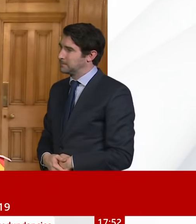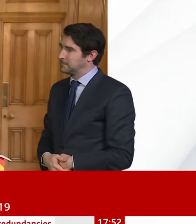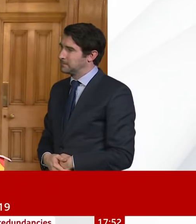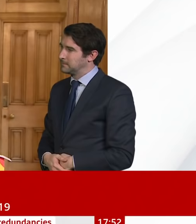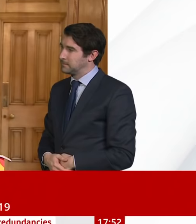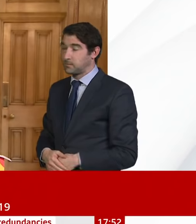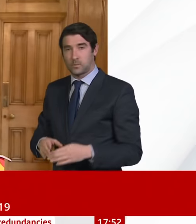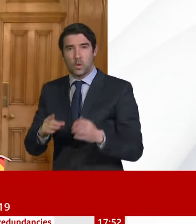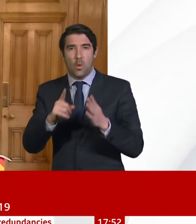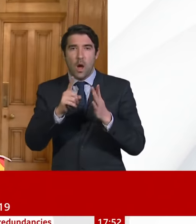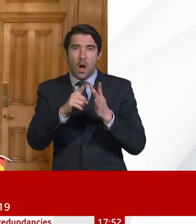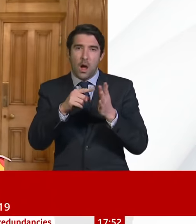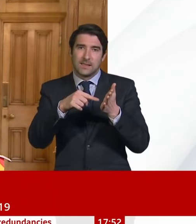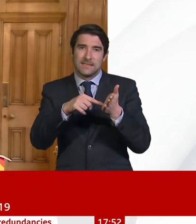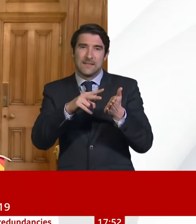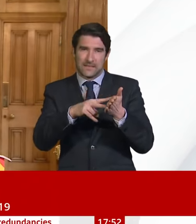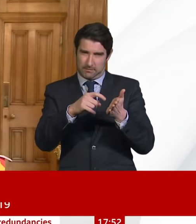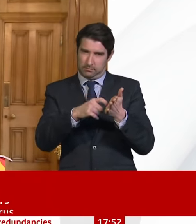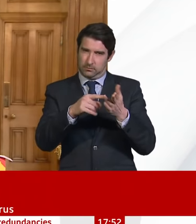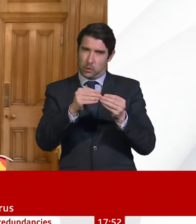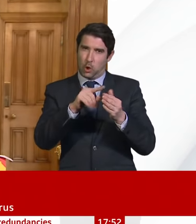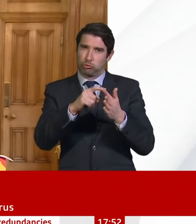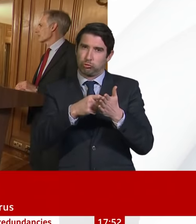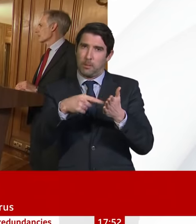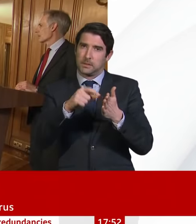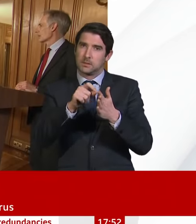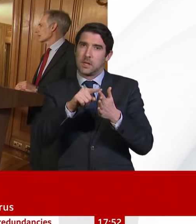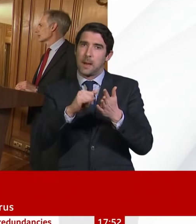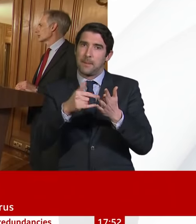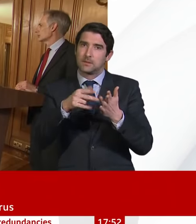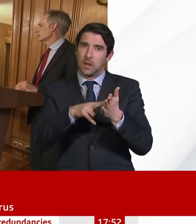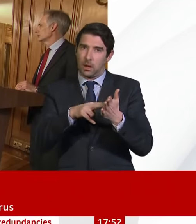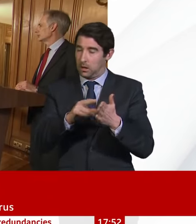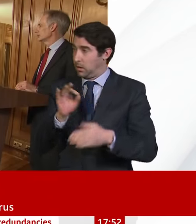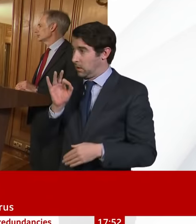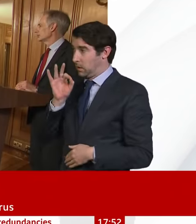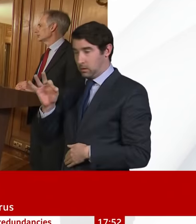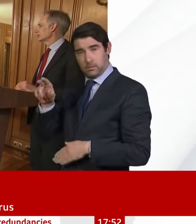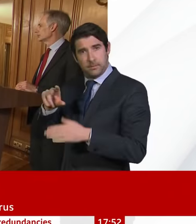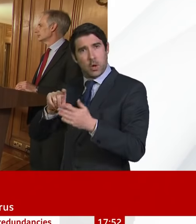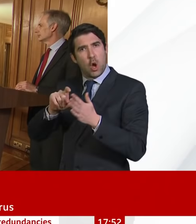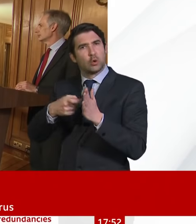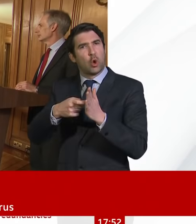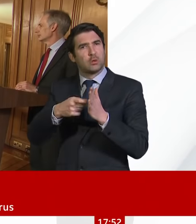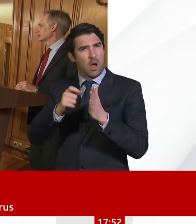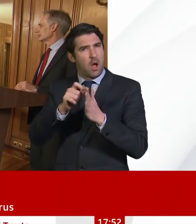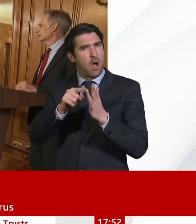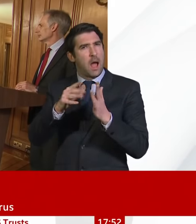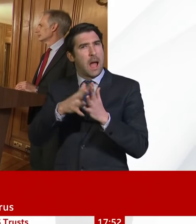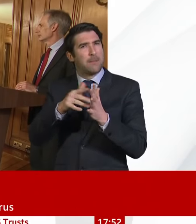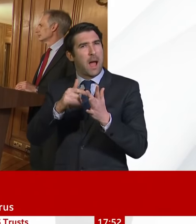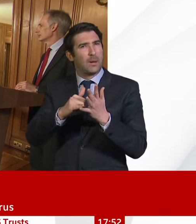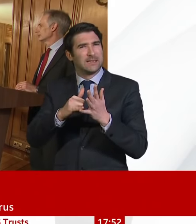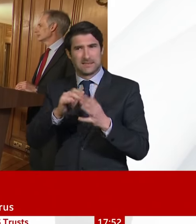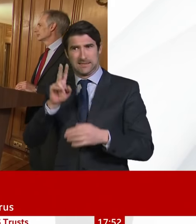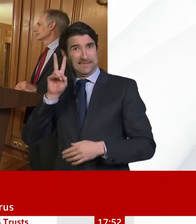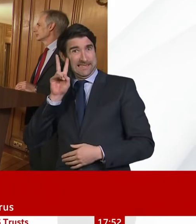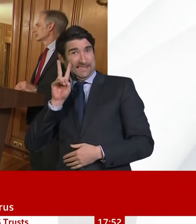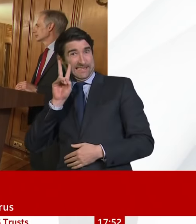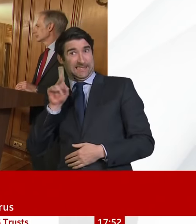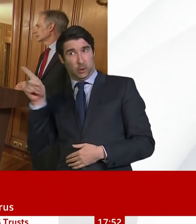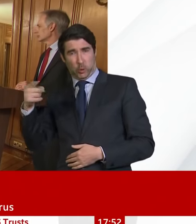Professor Powers, I think you talked comparatively recently about green shoots, but if we look at the charts that